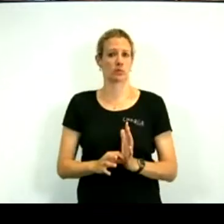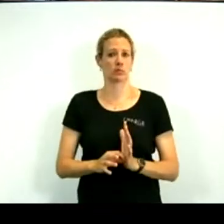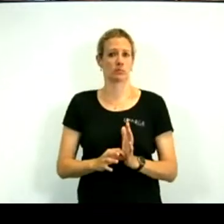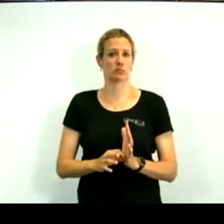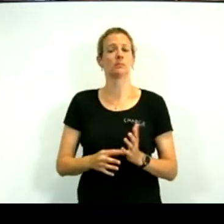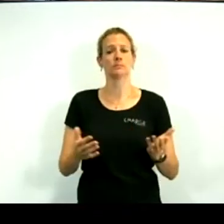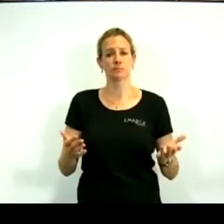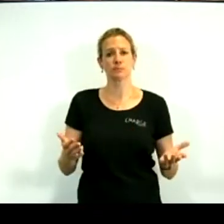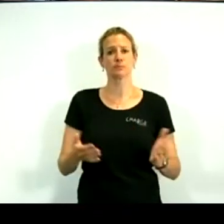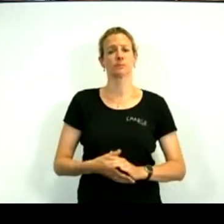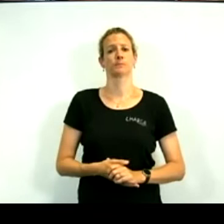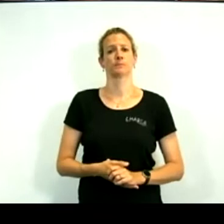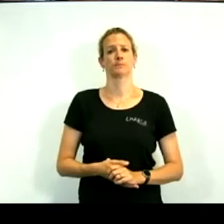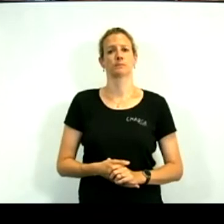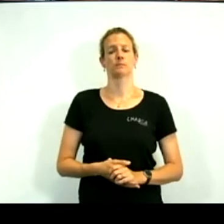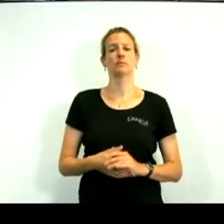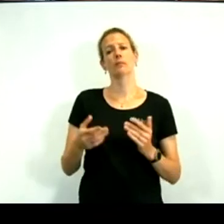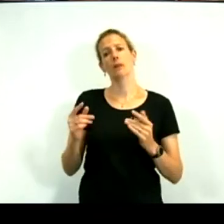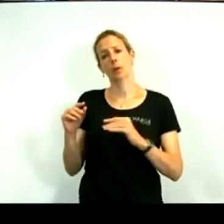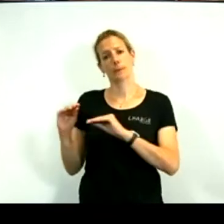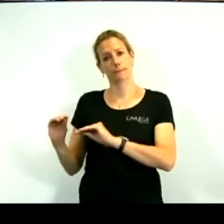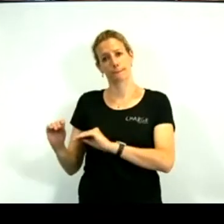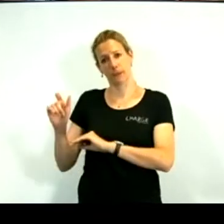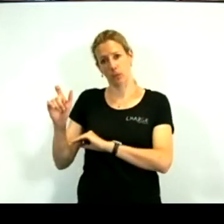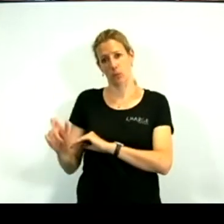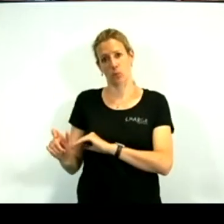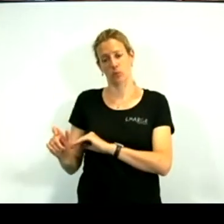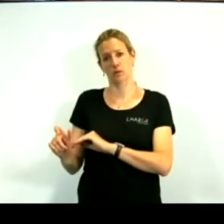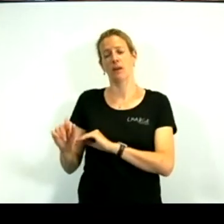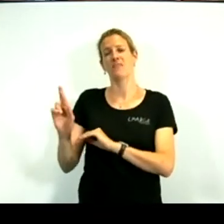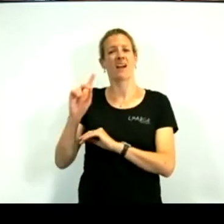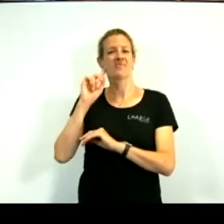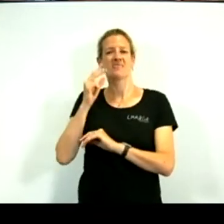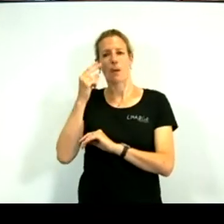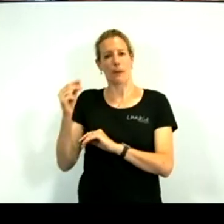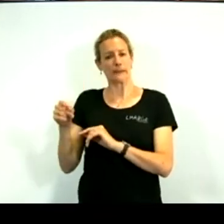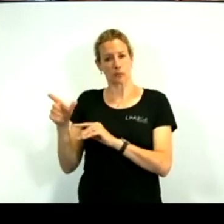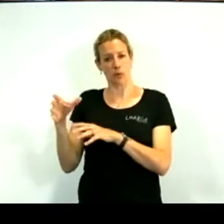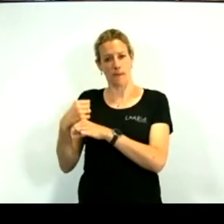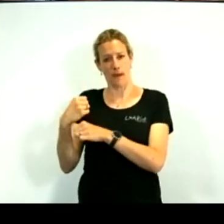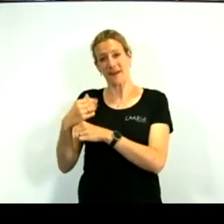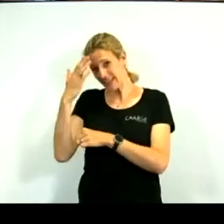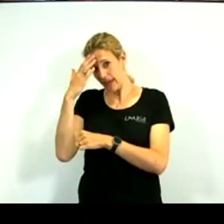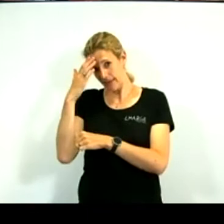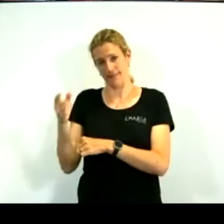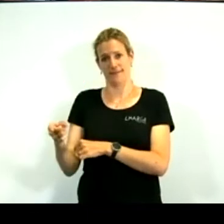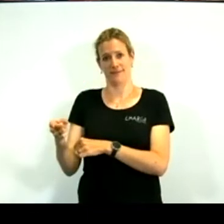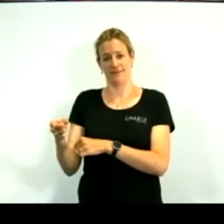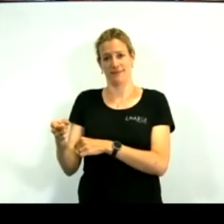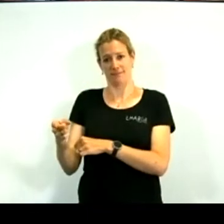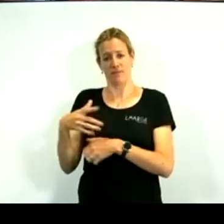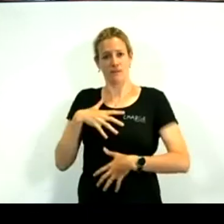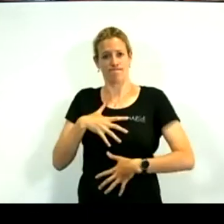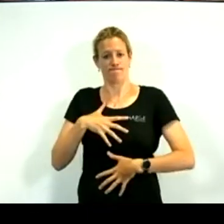at talking about and helping us with. So if I can have the next slide,